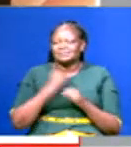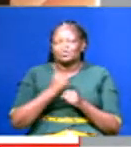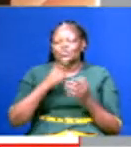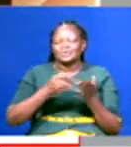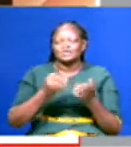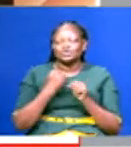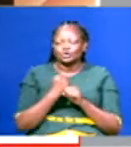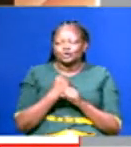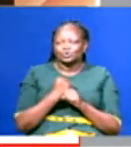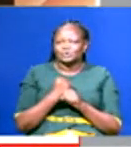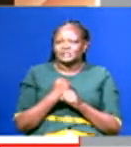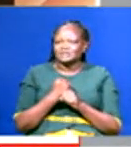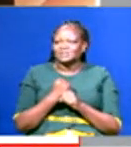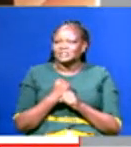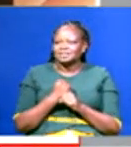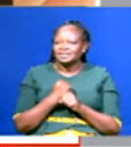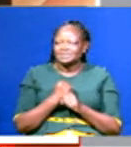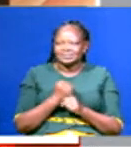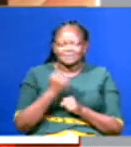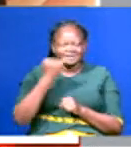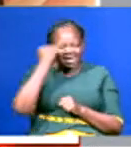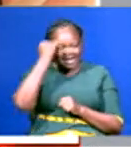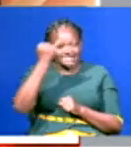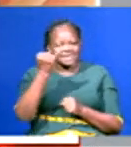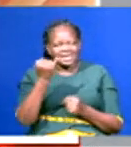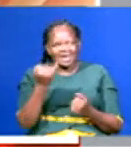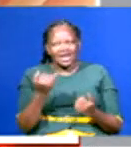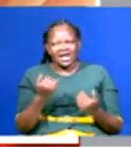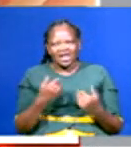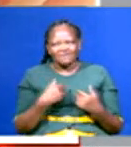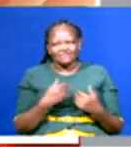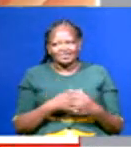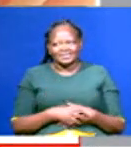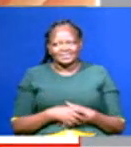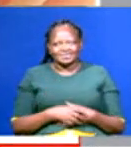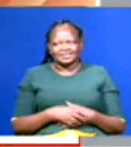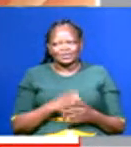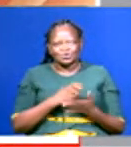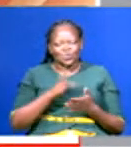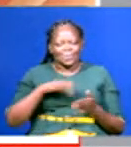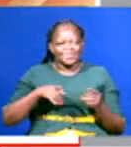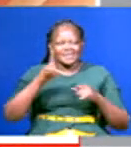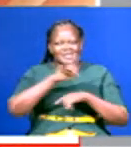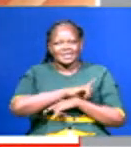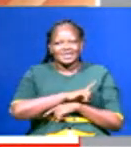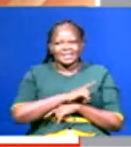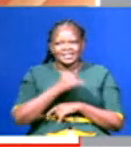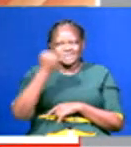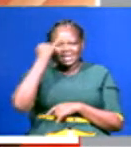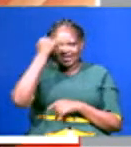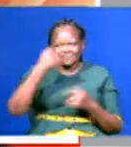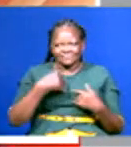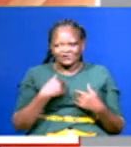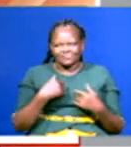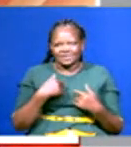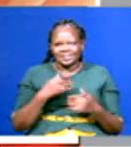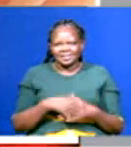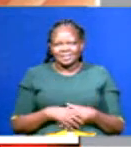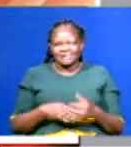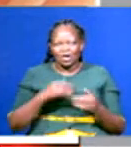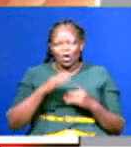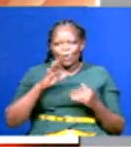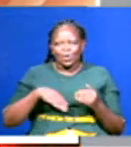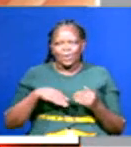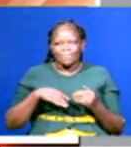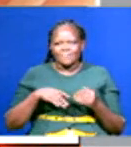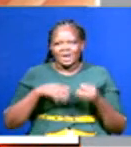By the way, Tom, we're off tomorrow. The idea of having, you know, it's Women's Day, so the idea of having an all-women's bulletin